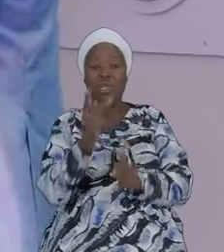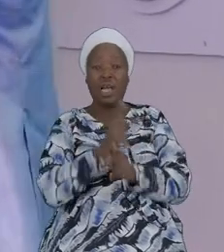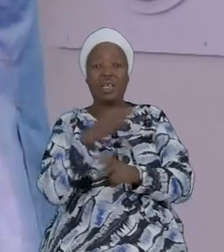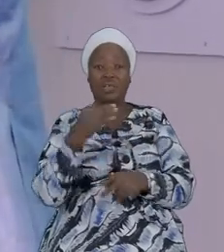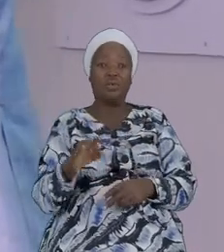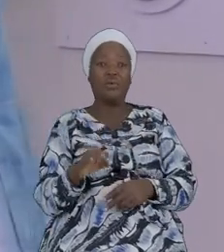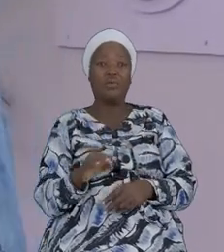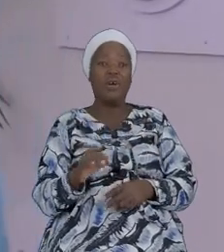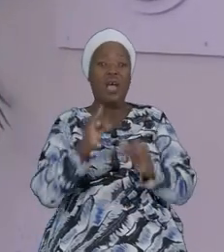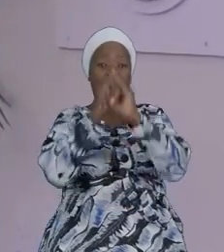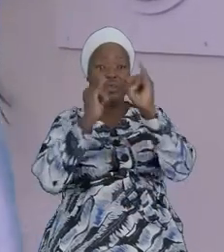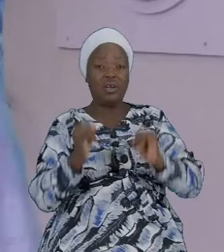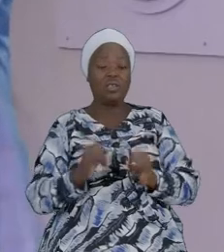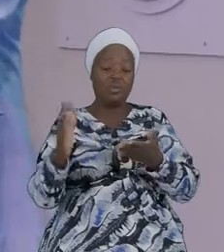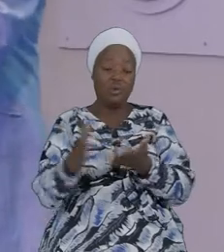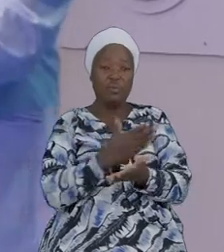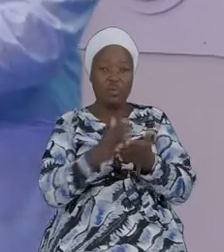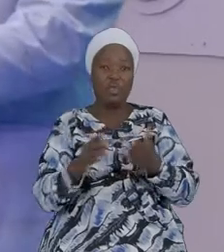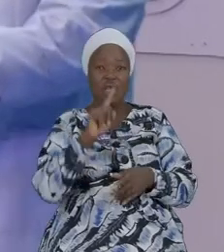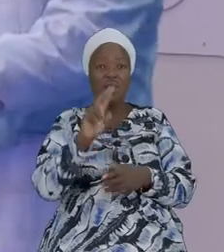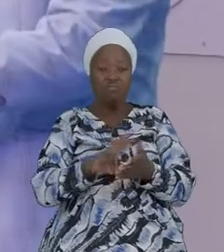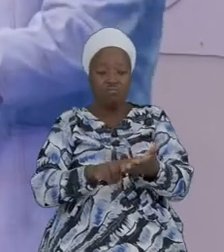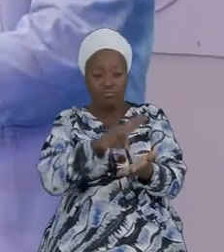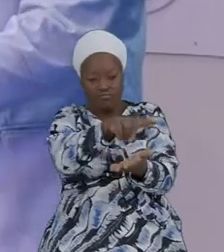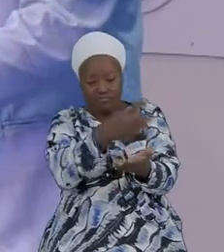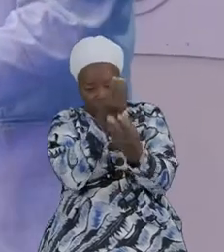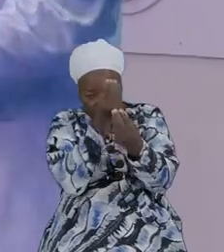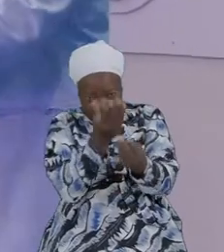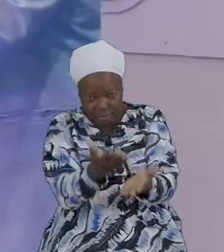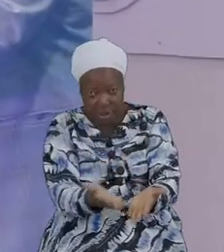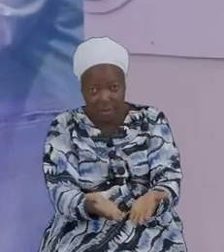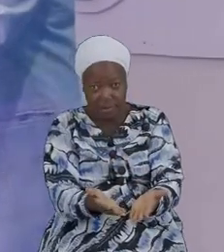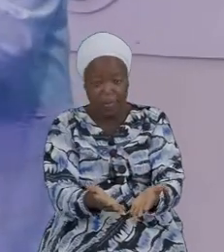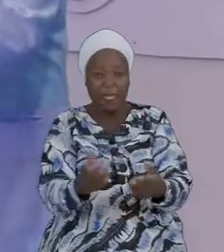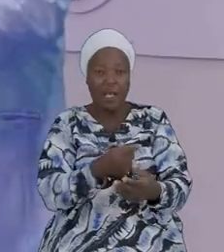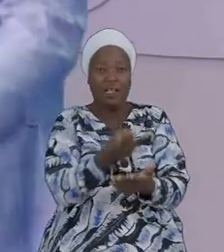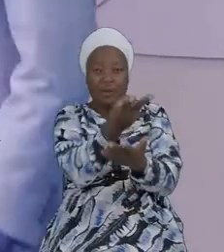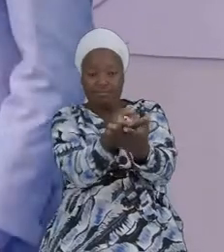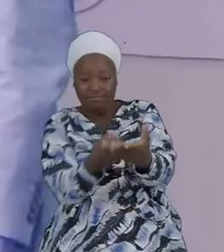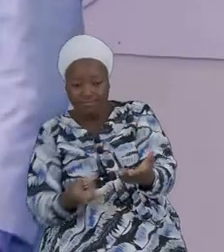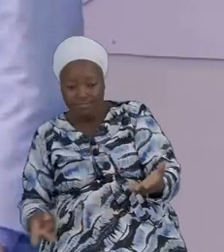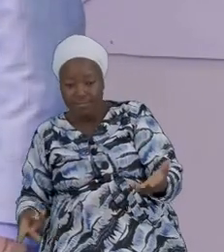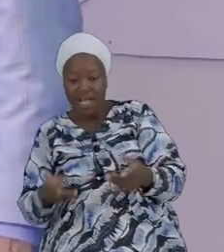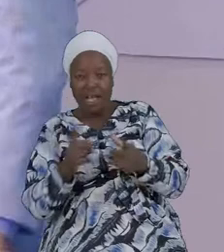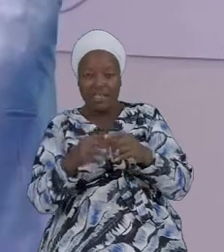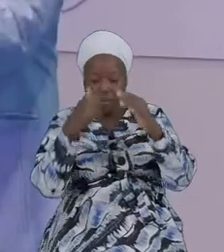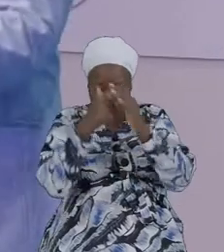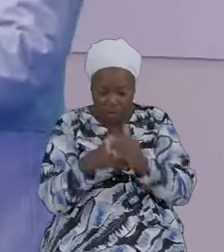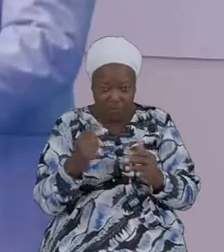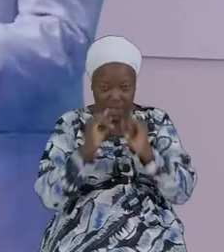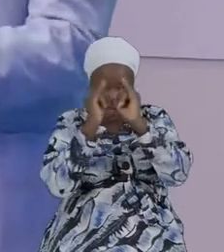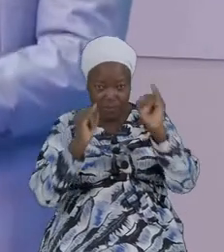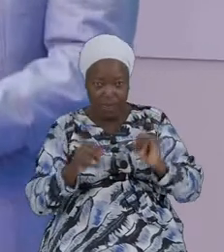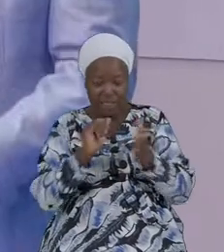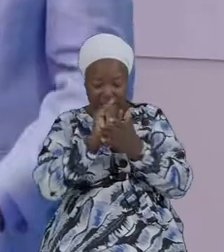of idolatrous music. Ye fall down and worship the image which I have set up,